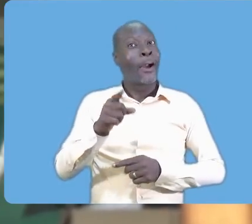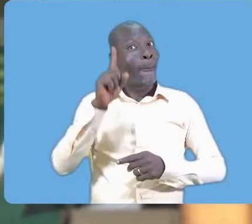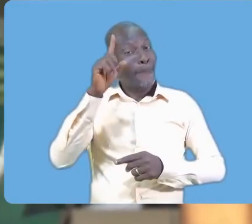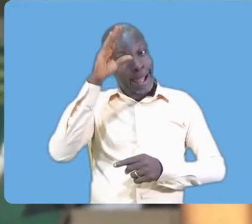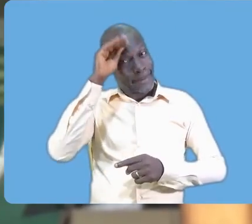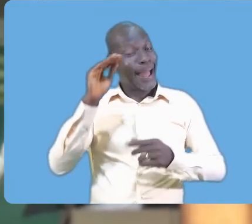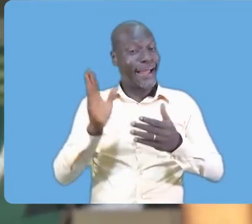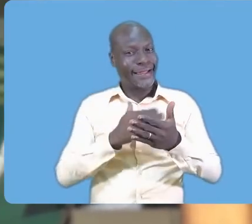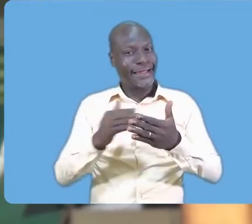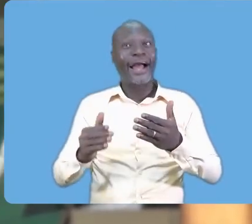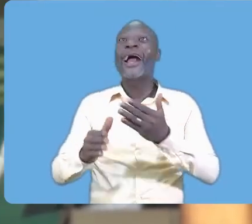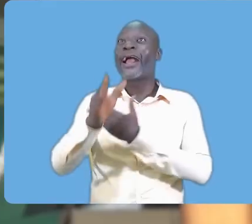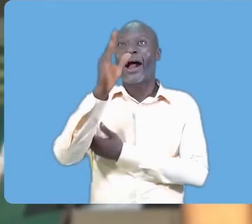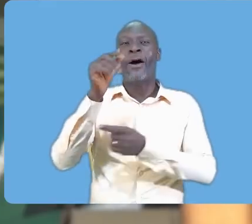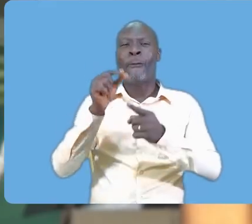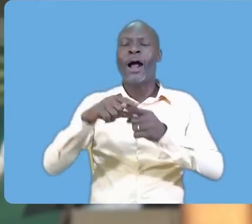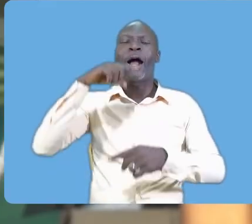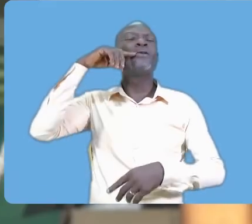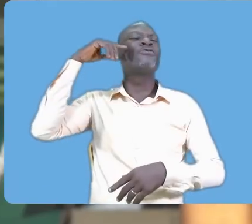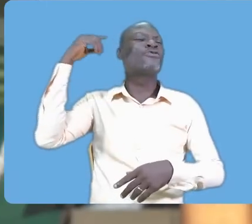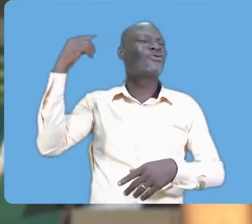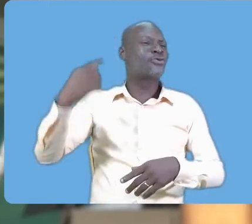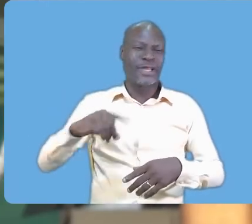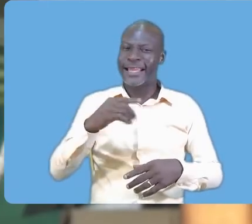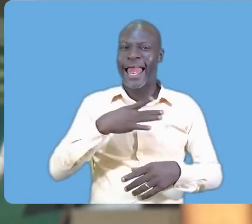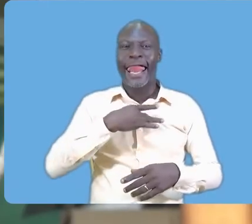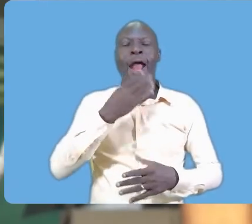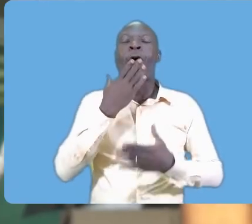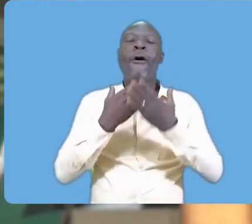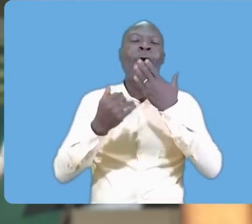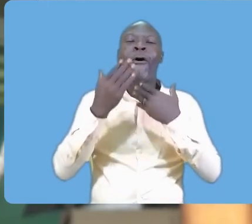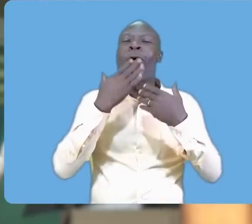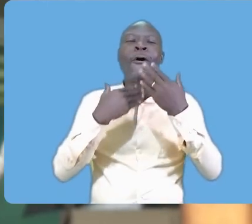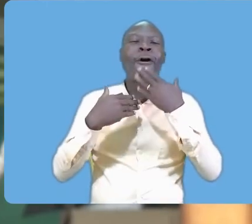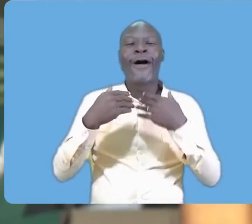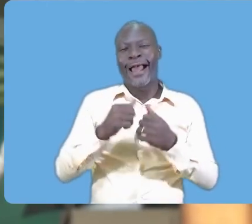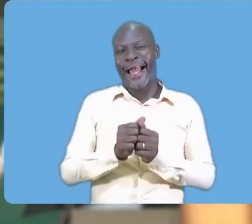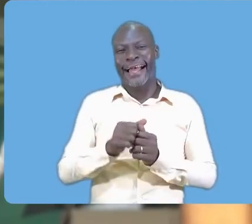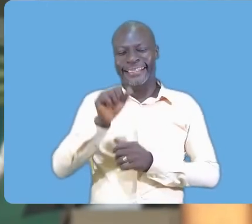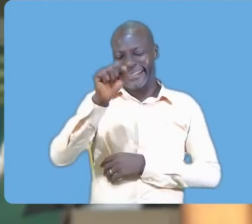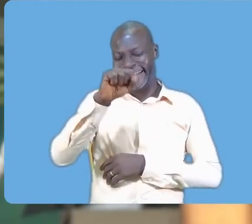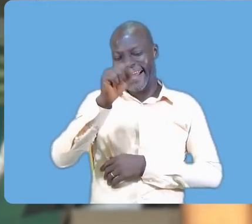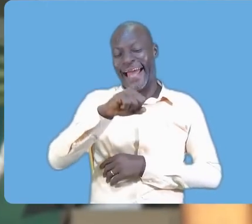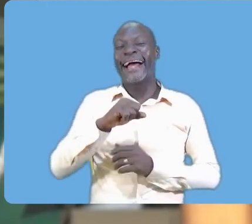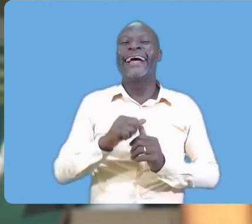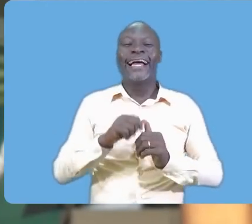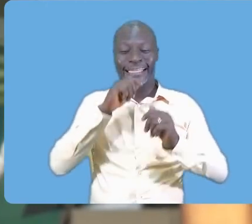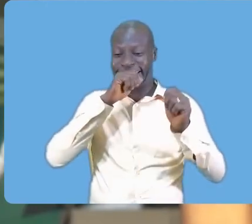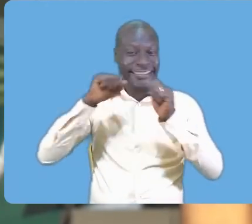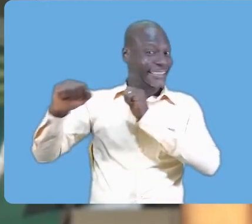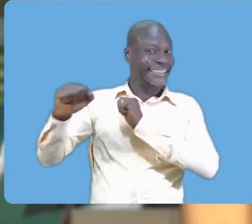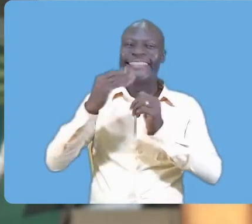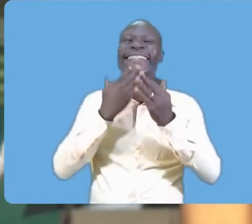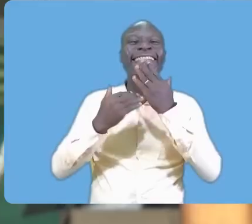se unyame asem no e de ete se ewo ani ani ahwede I mean sugar